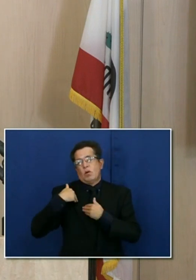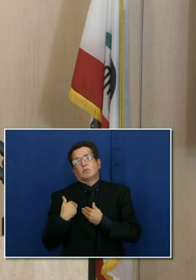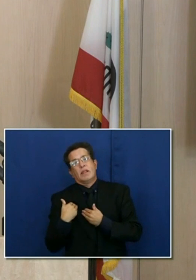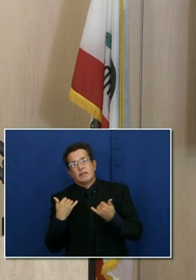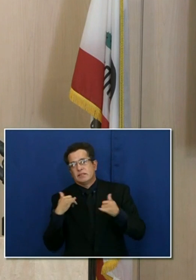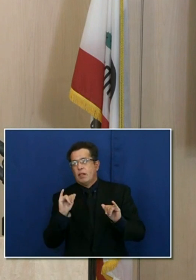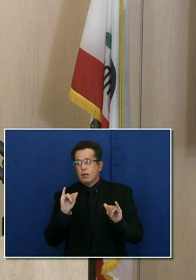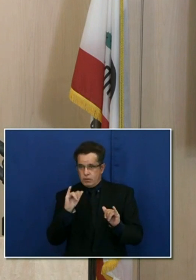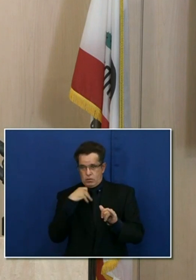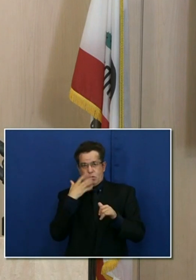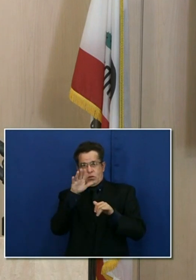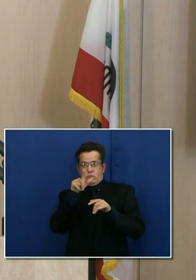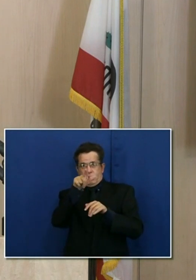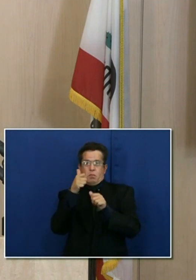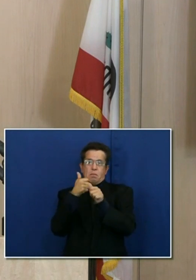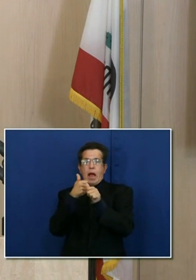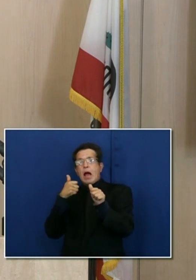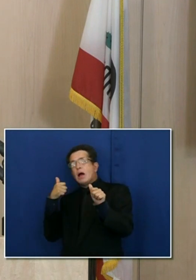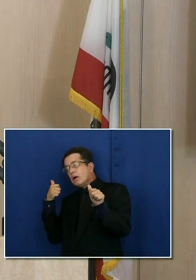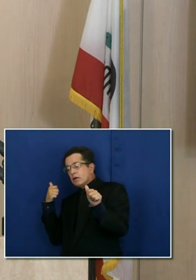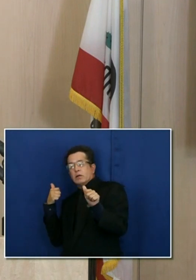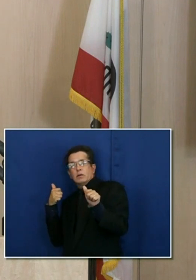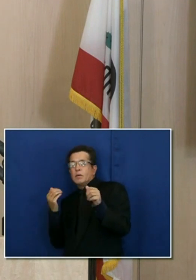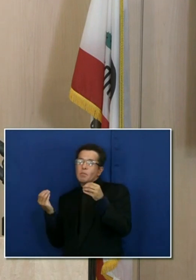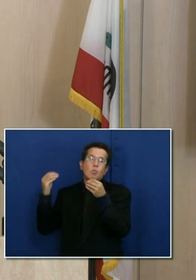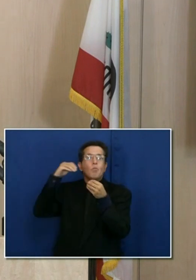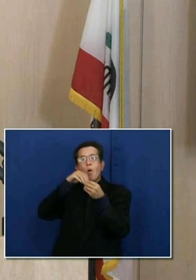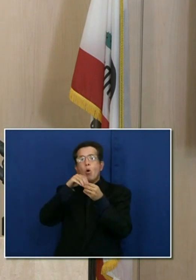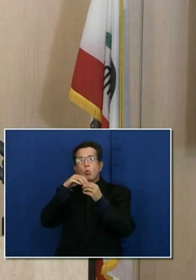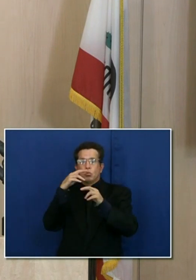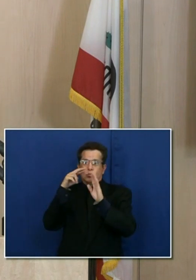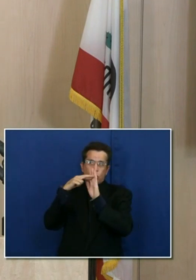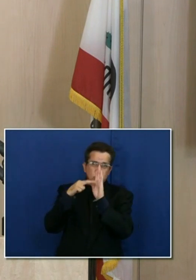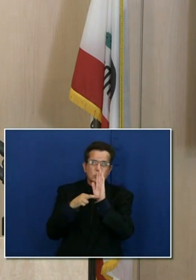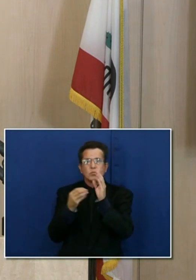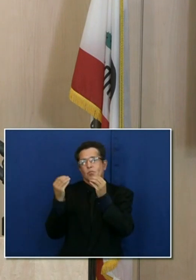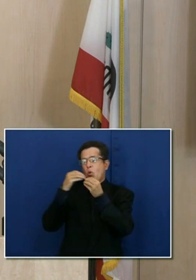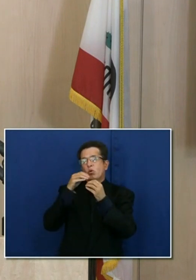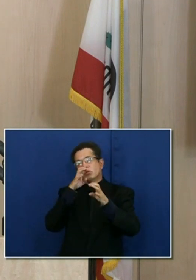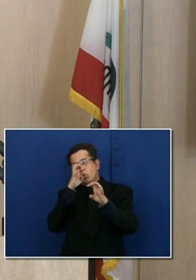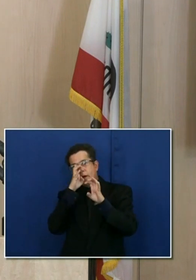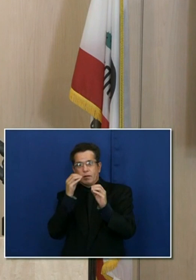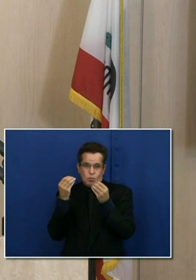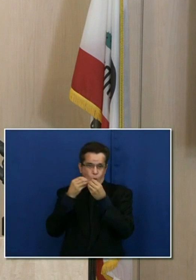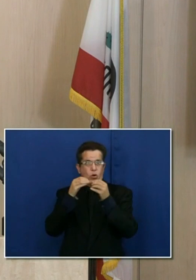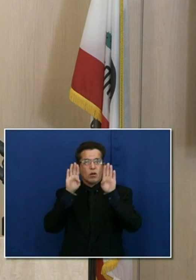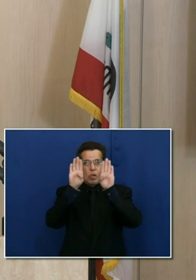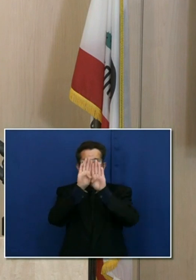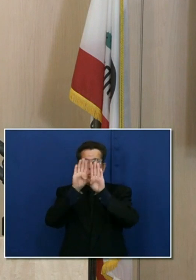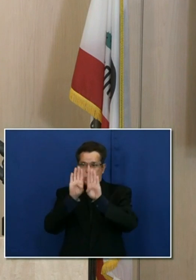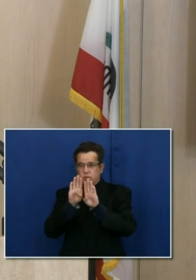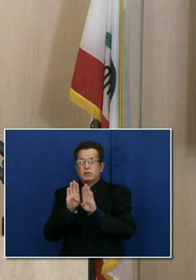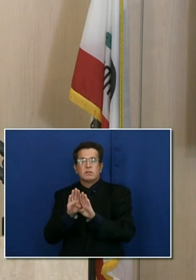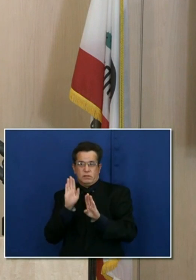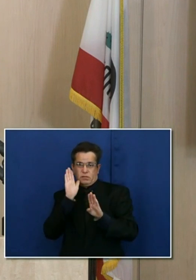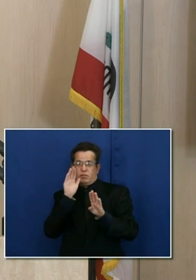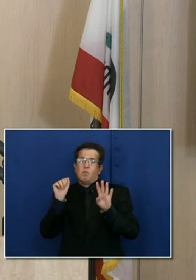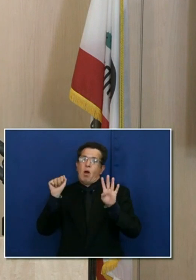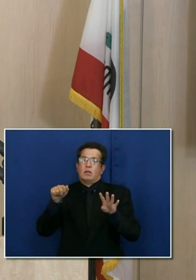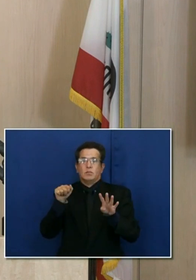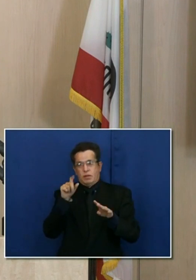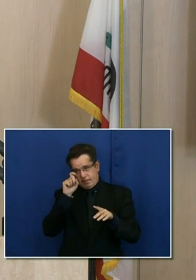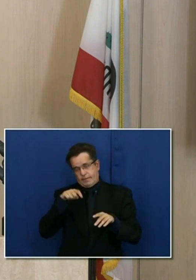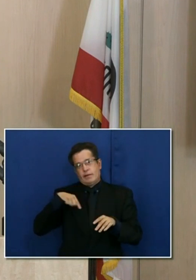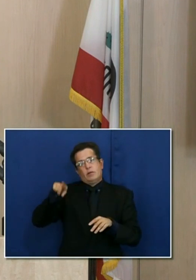want to avoid sliding backwards into a more restrictive tier, it's really going to depend on following the safety measures we've